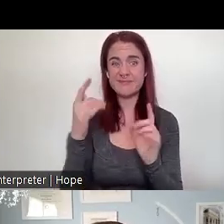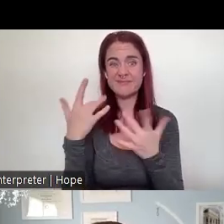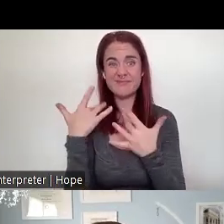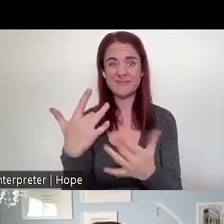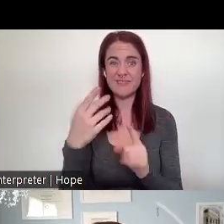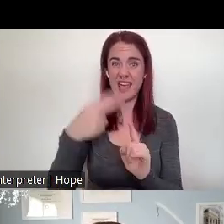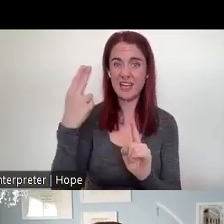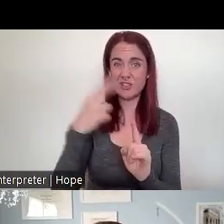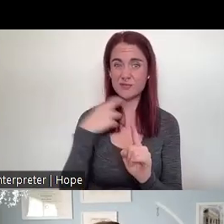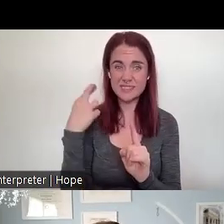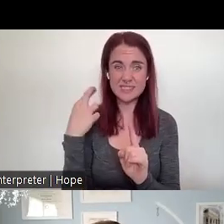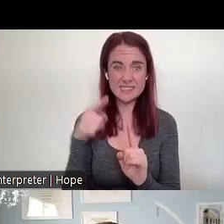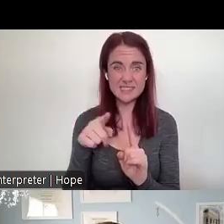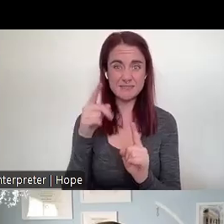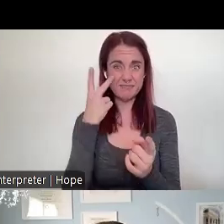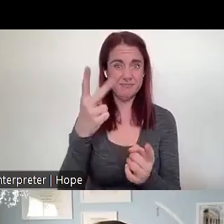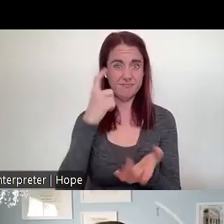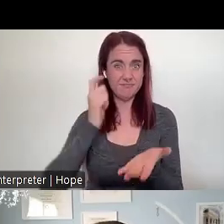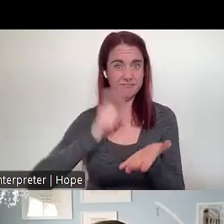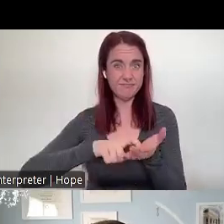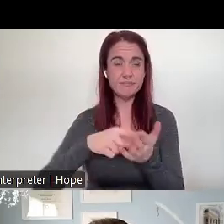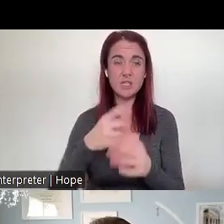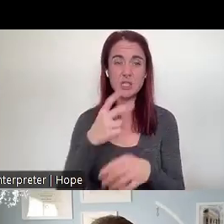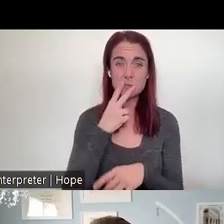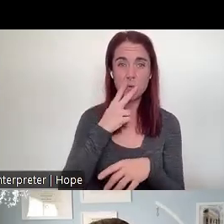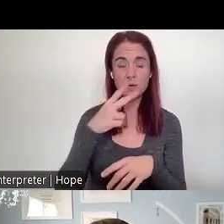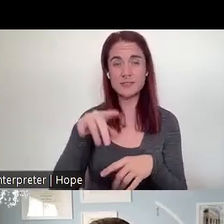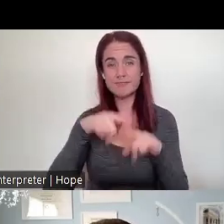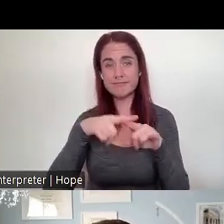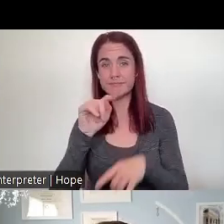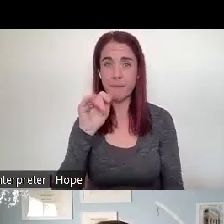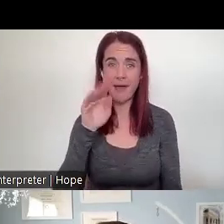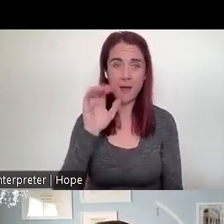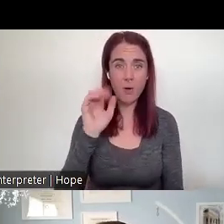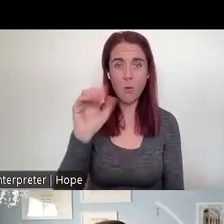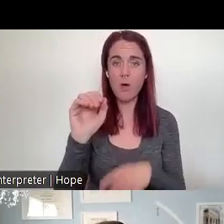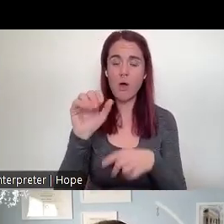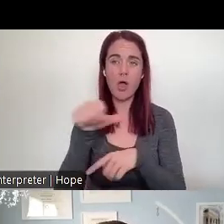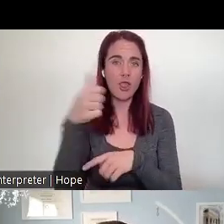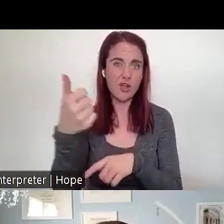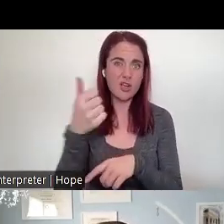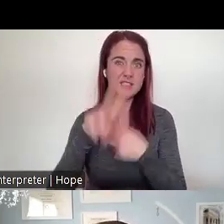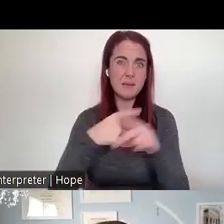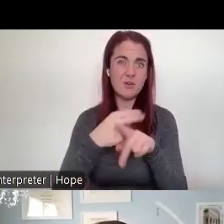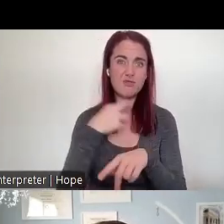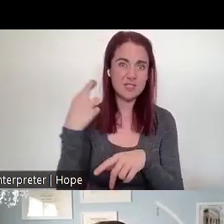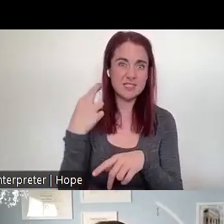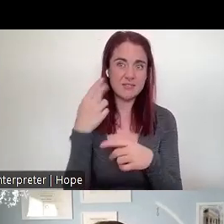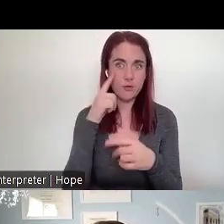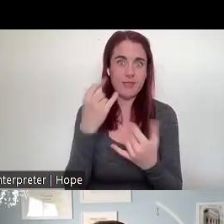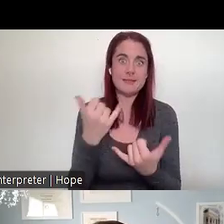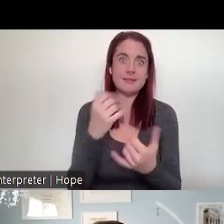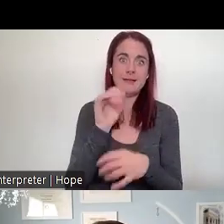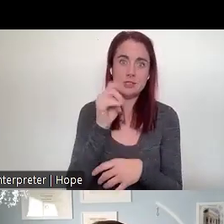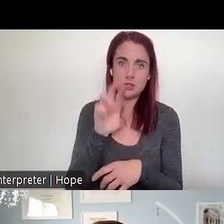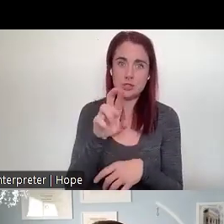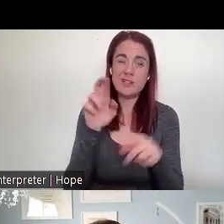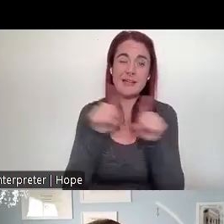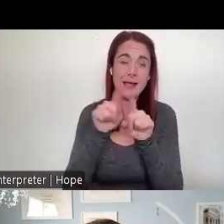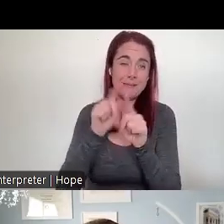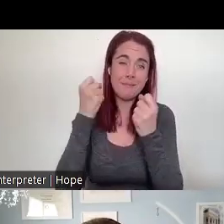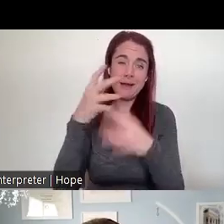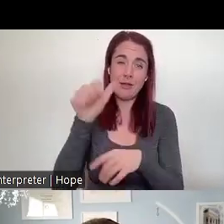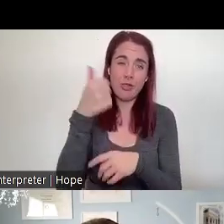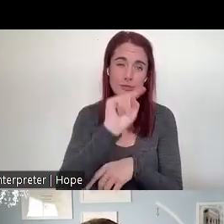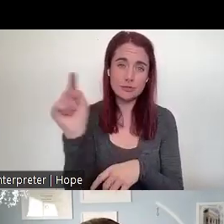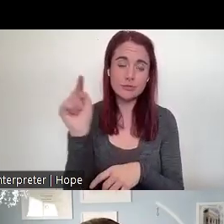types. Smoking tobacco is another risk for many types of cancer, including cervical cancer, and we don't